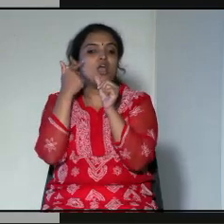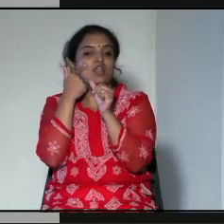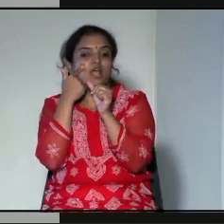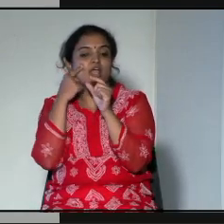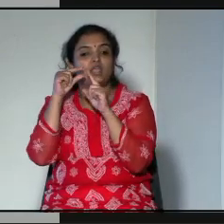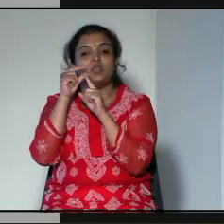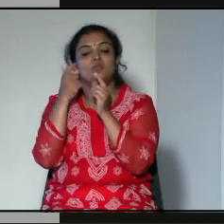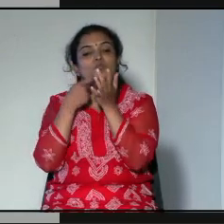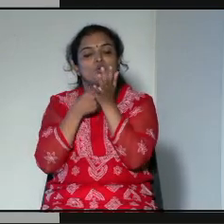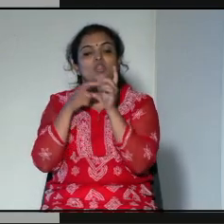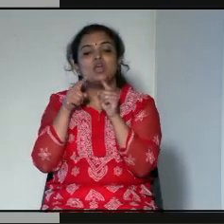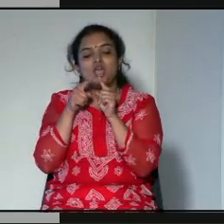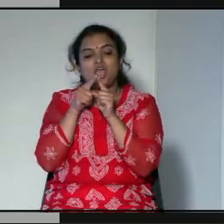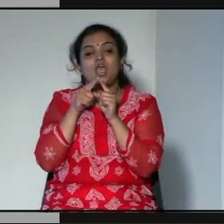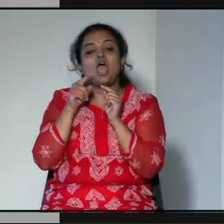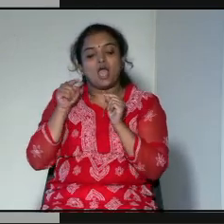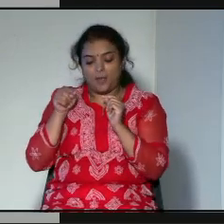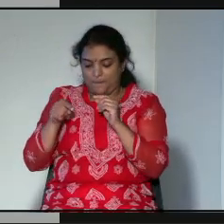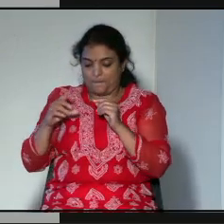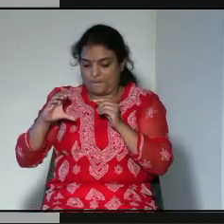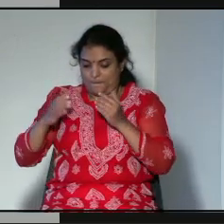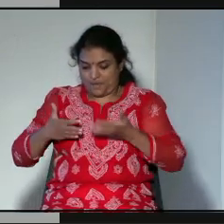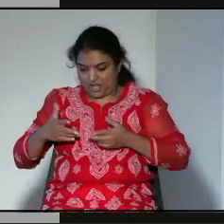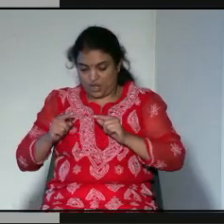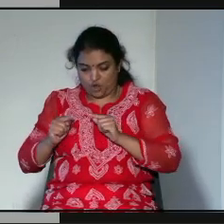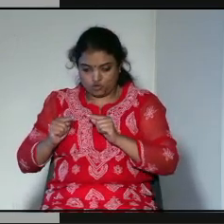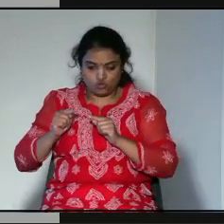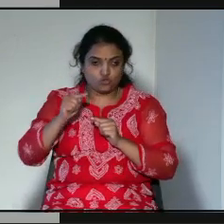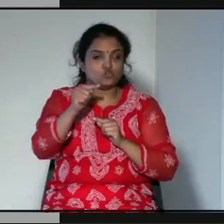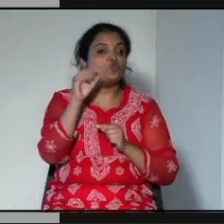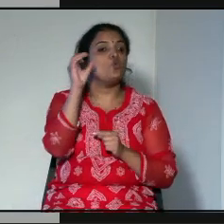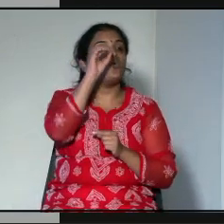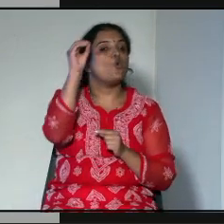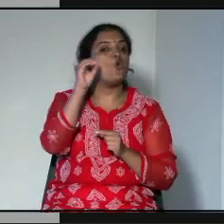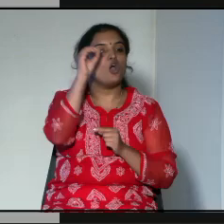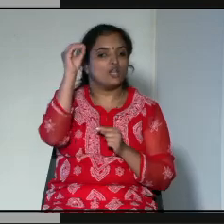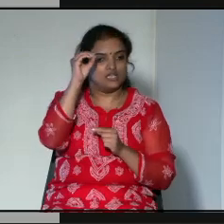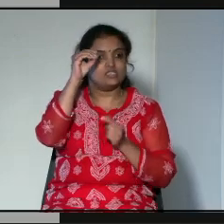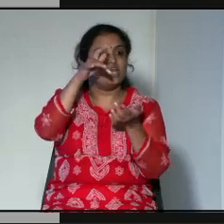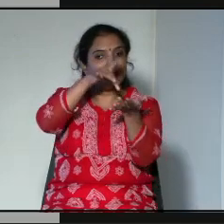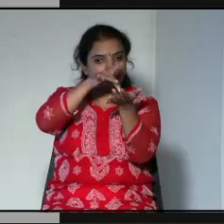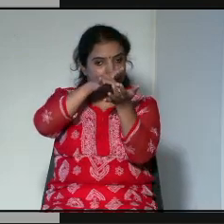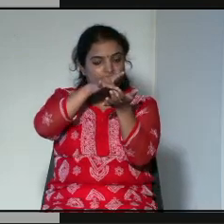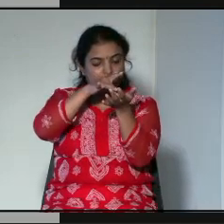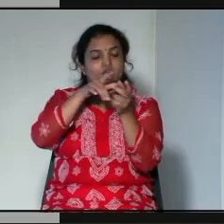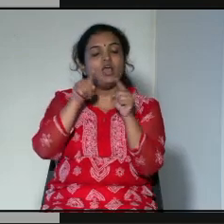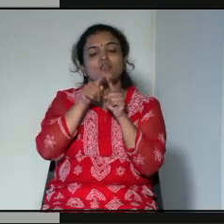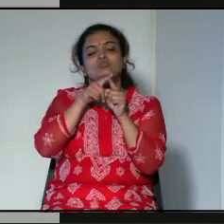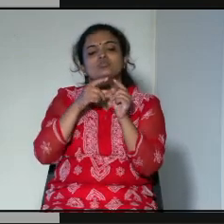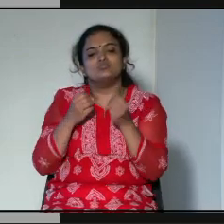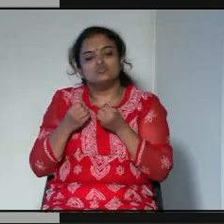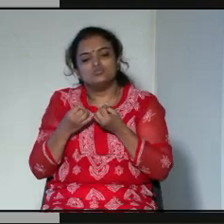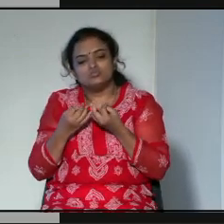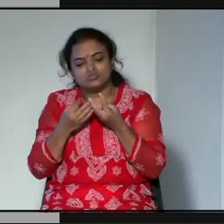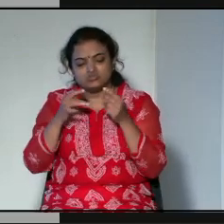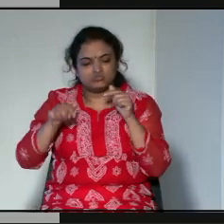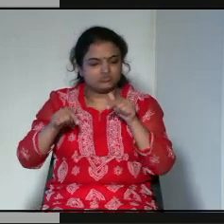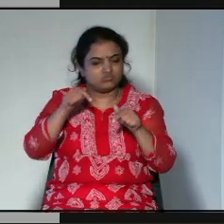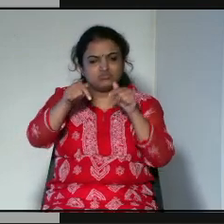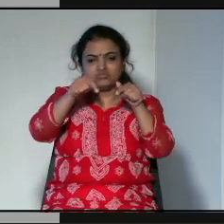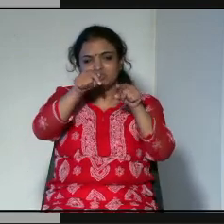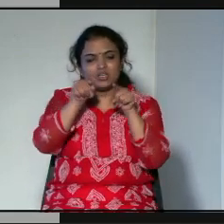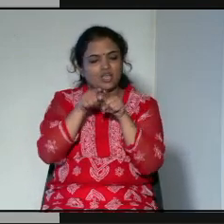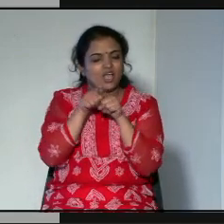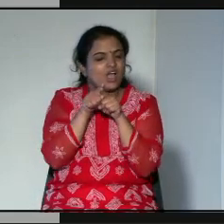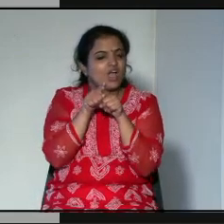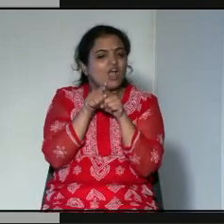the districts of Purulia, Birbhum, Bardhaman, into Ranchi, Chaibasa, and Hazaribagh, which formed the Santal